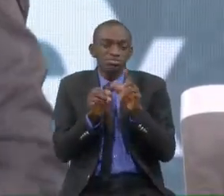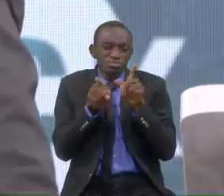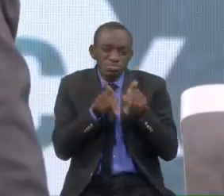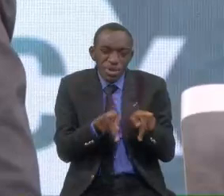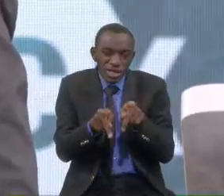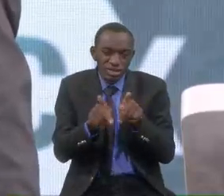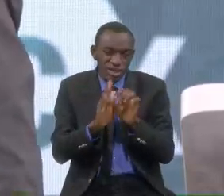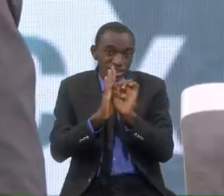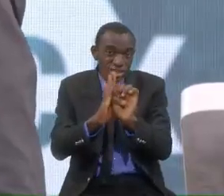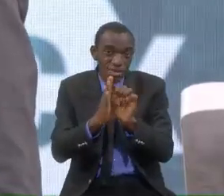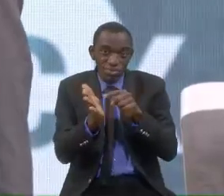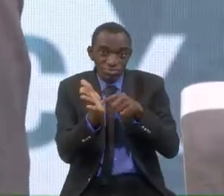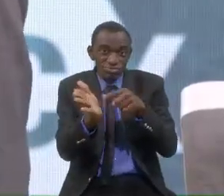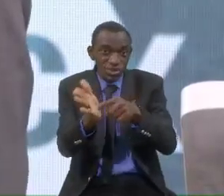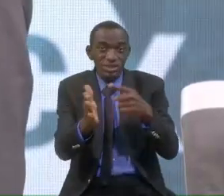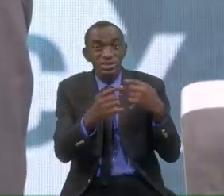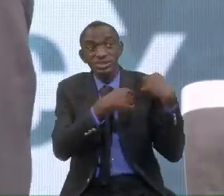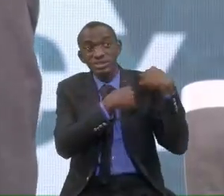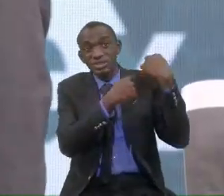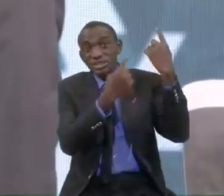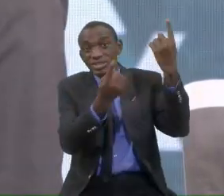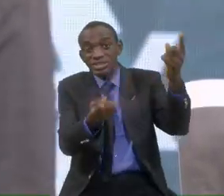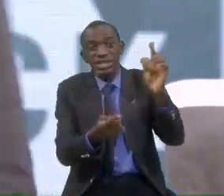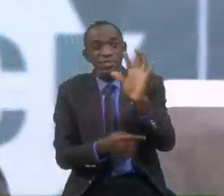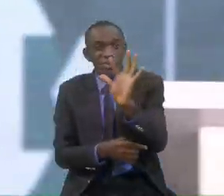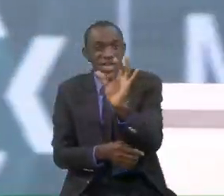gotten into from